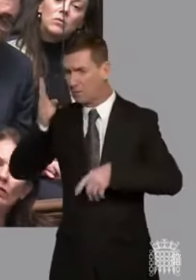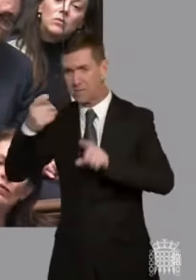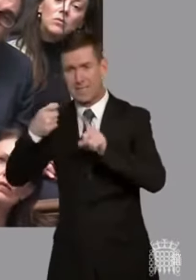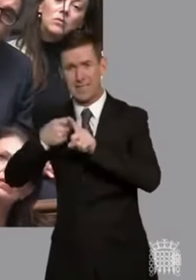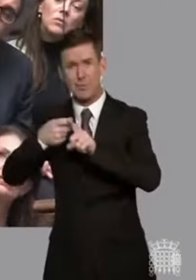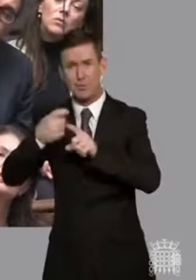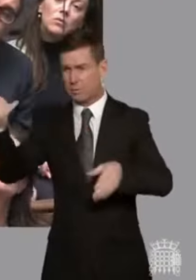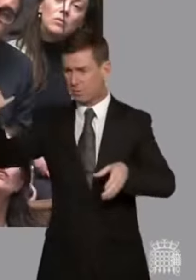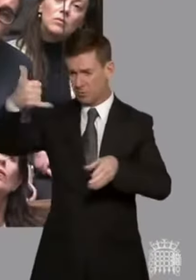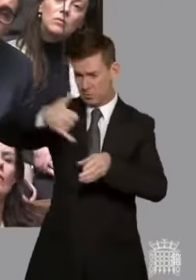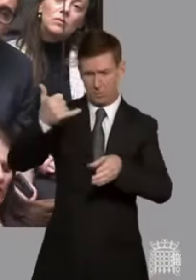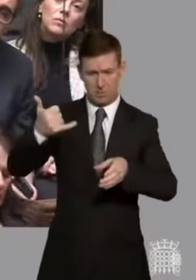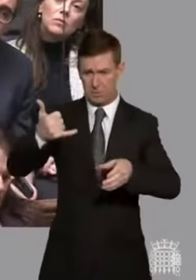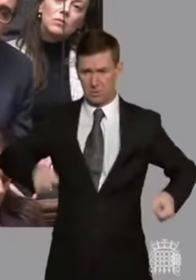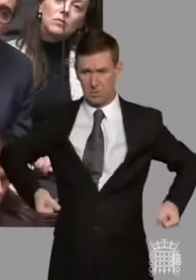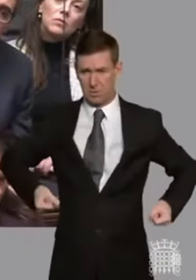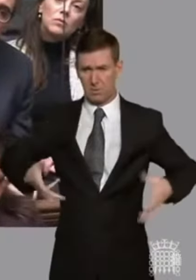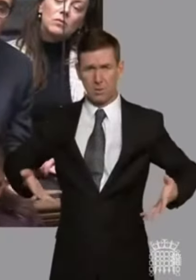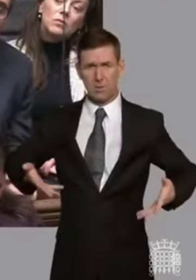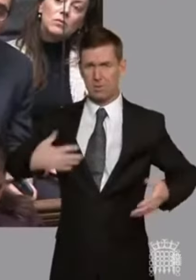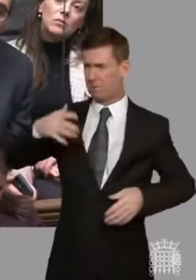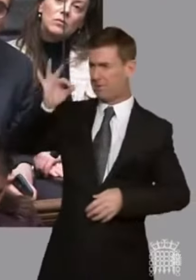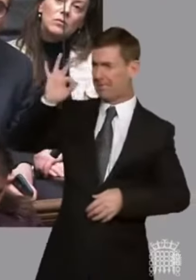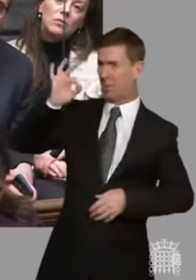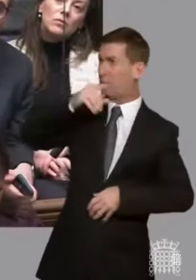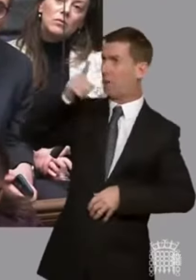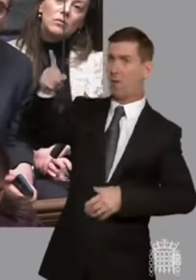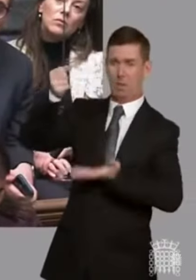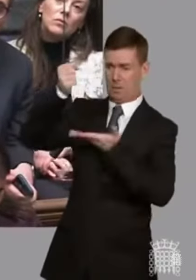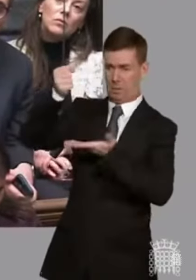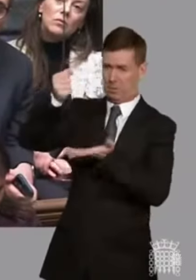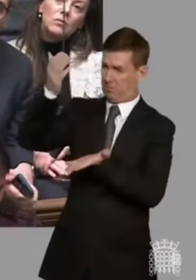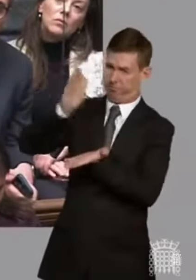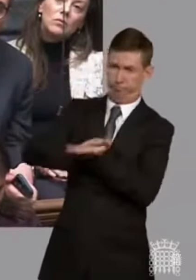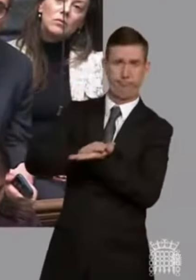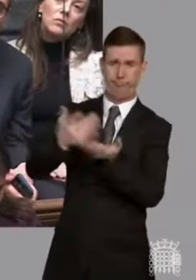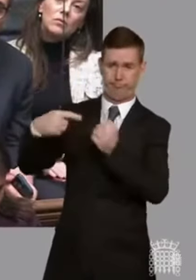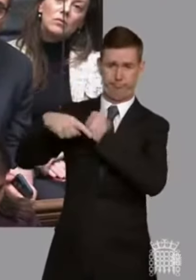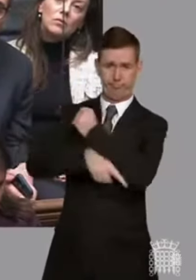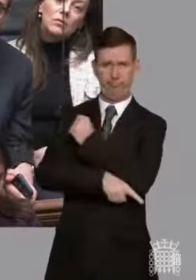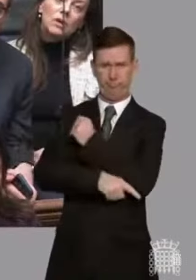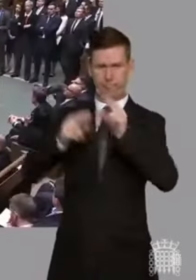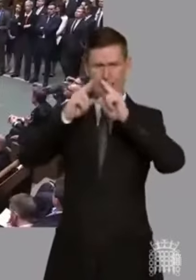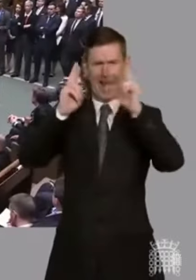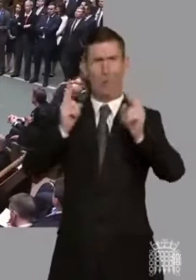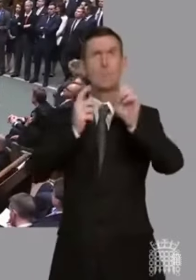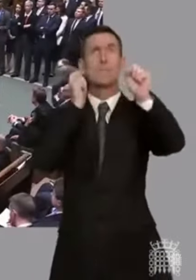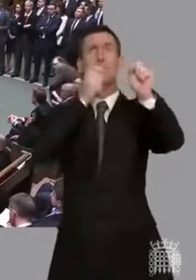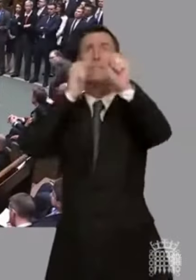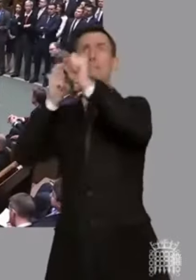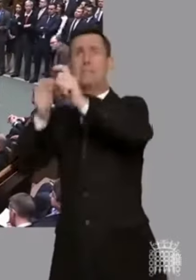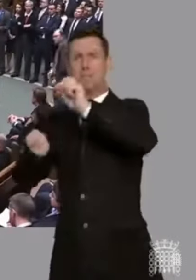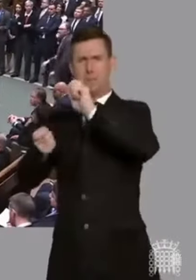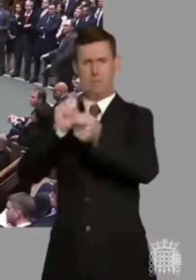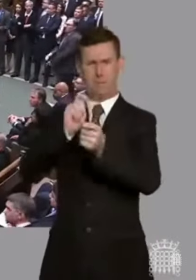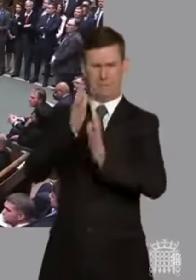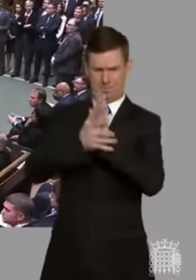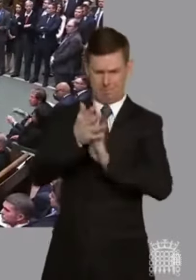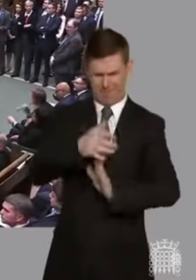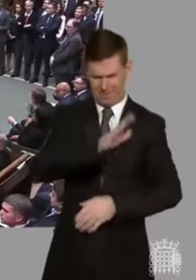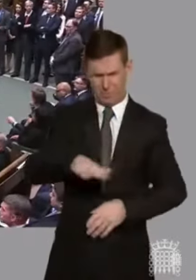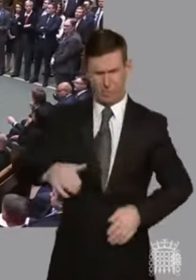need urgently to build and retrofit homes to ensure that all children have the start in life they deserve? Minister. Can I